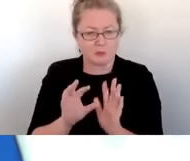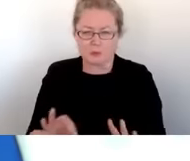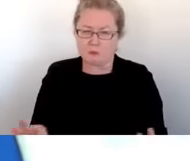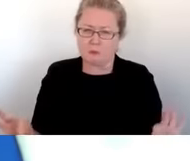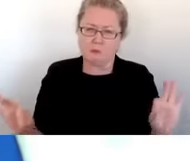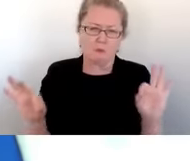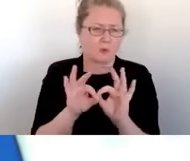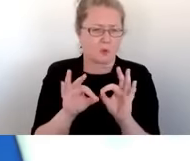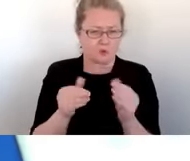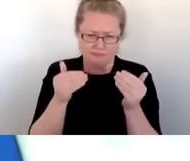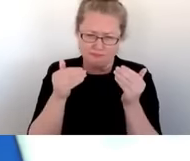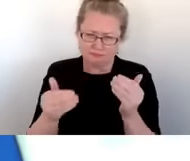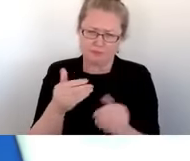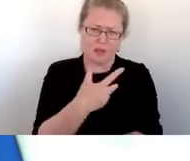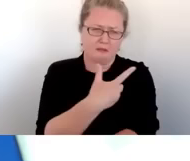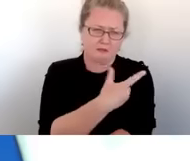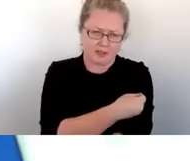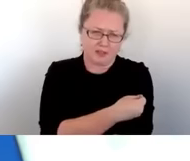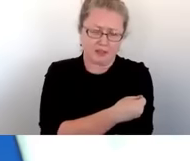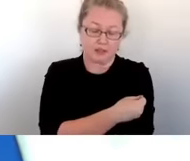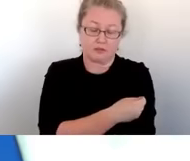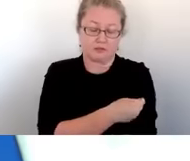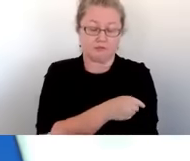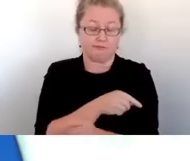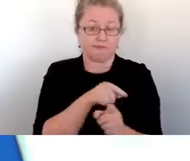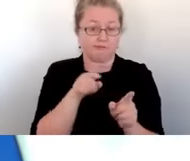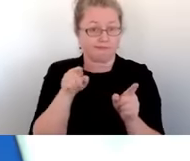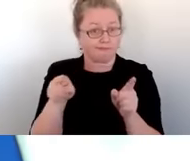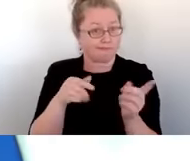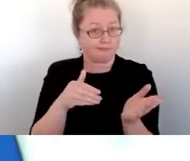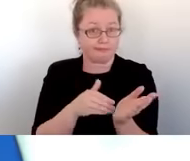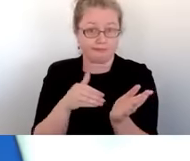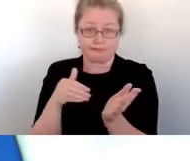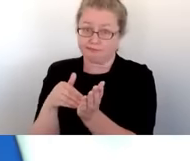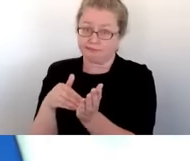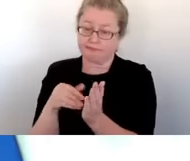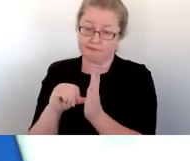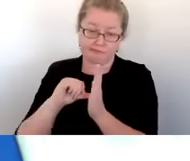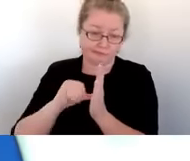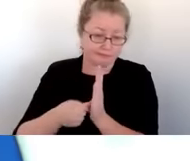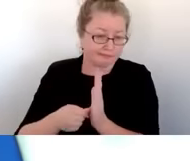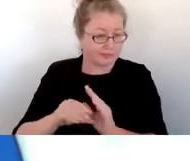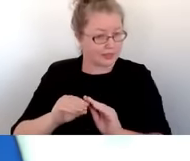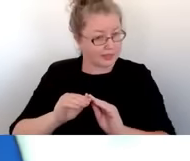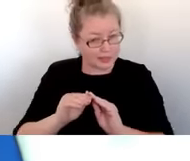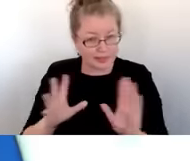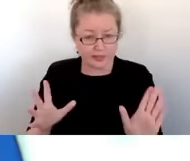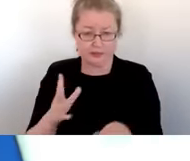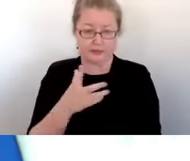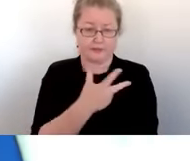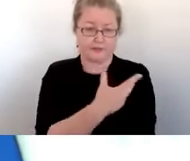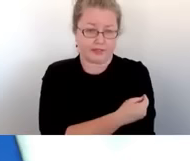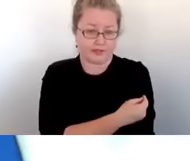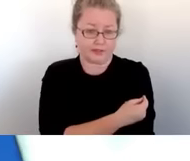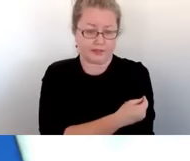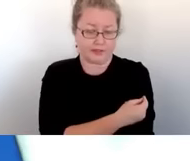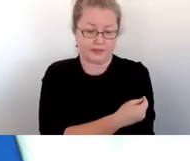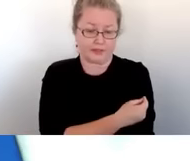is to get vaccinated. I think Dr. Henry and Dr. Ballum have made this clear, but the